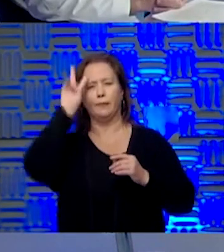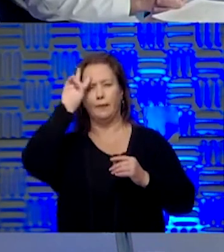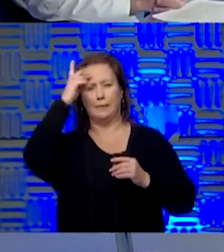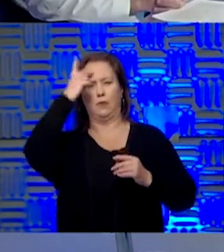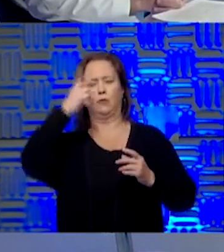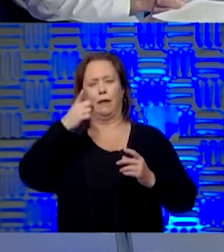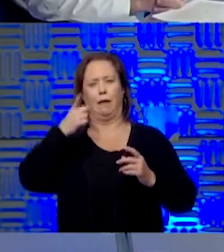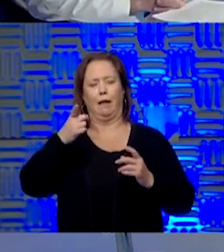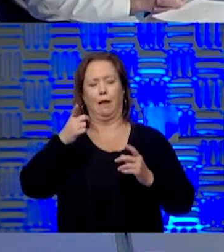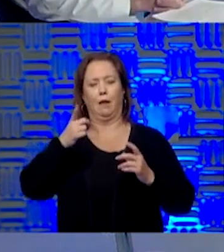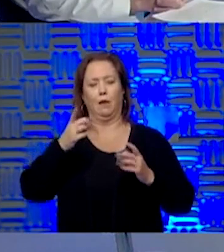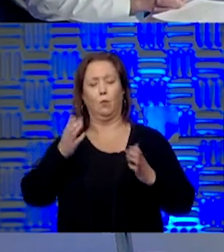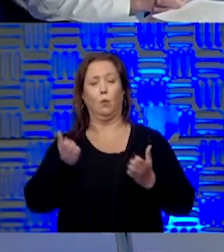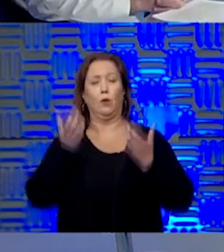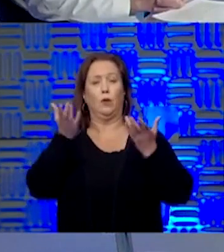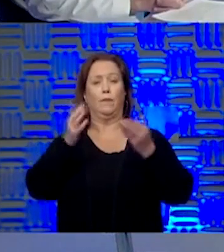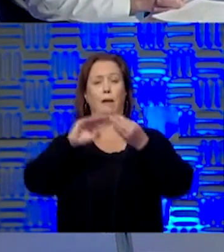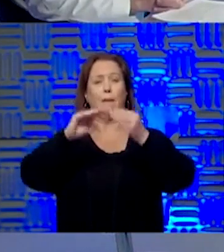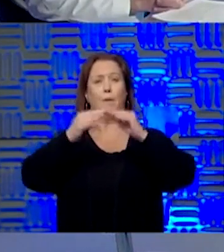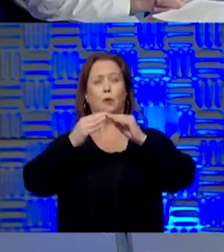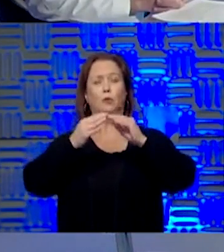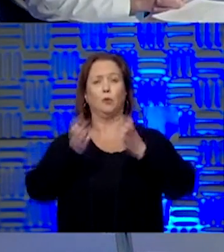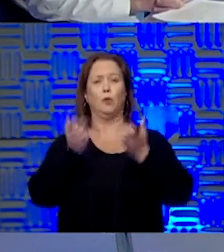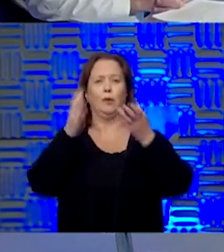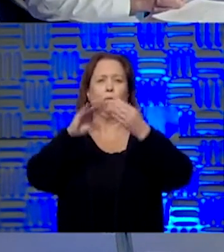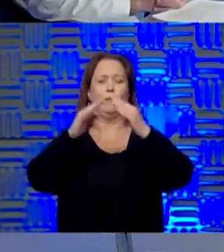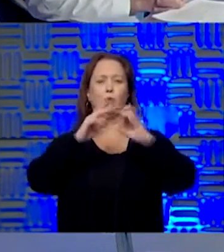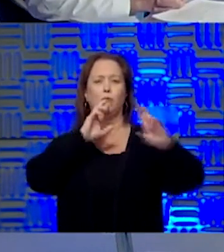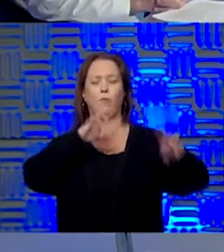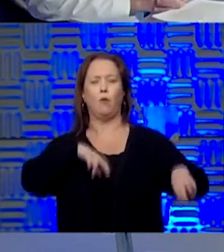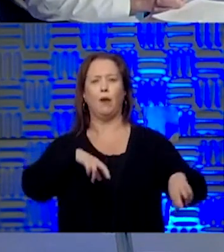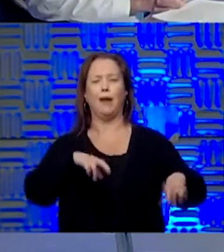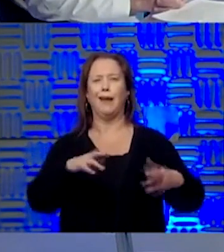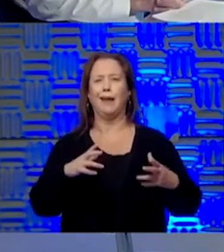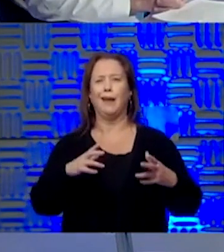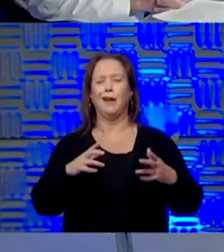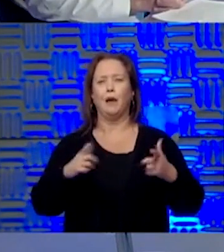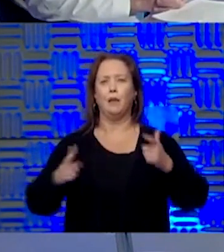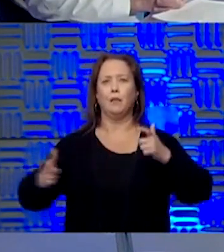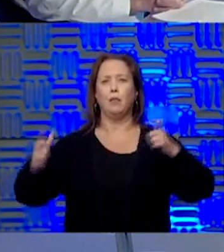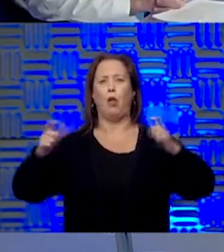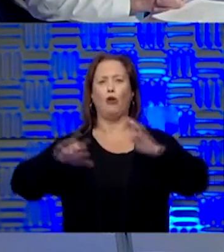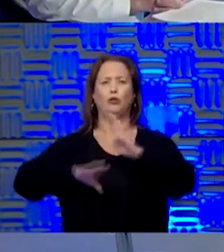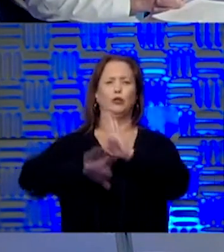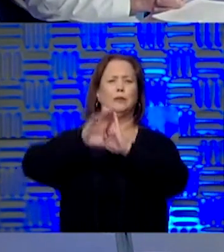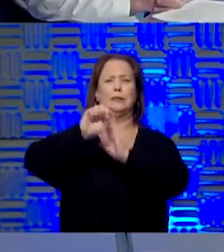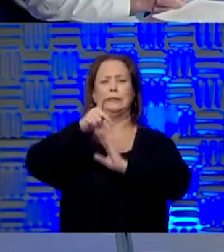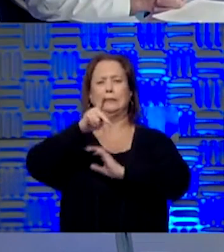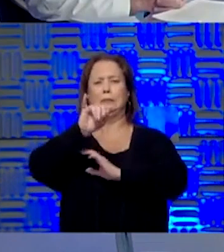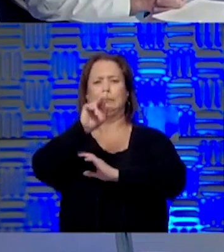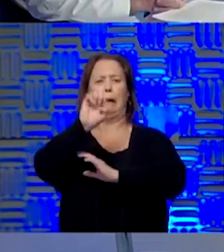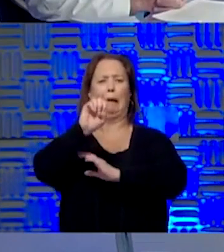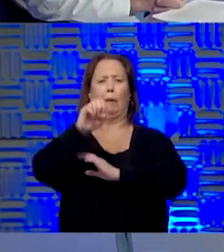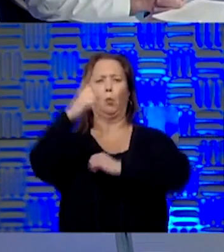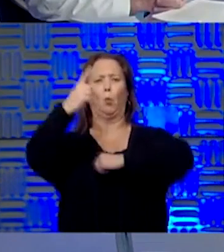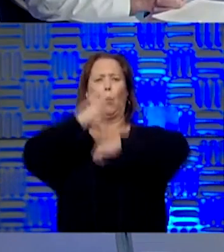gives when aggregate numbers are reported, when, you know, the largest spike in one-day spike. I